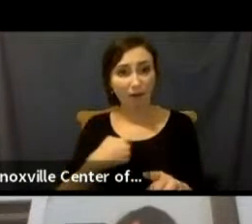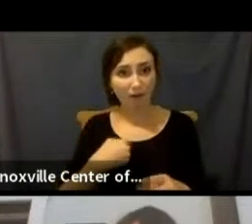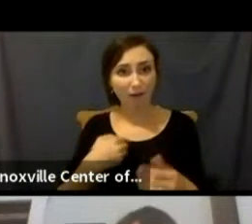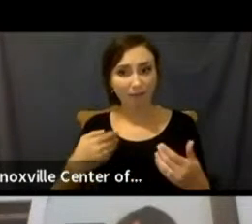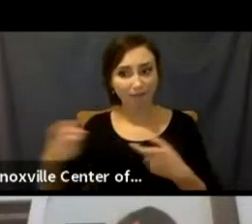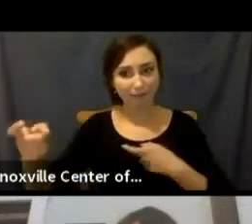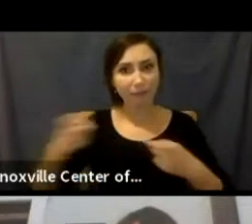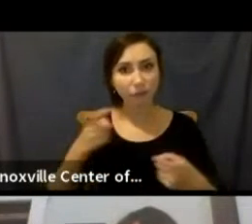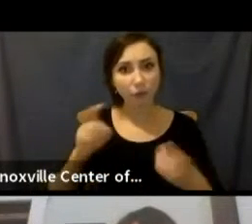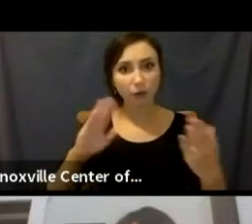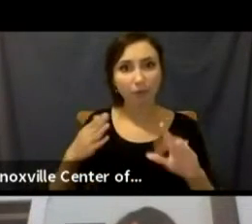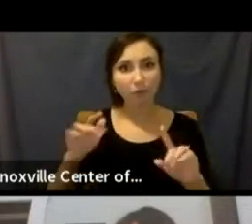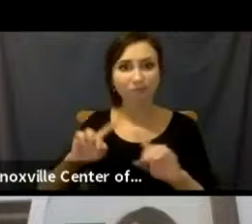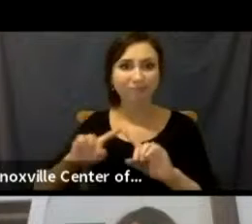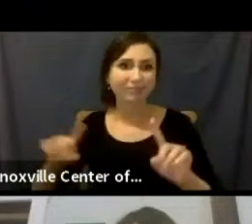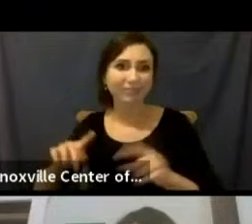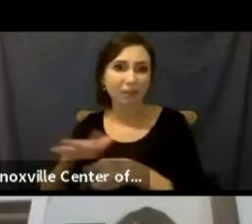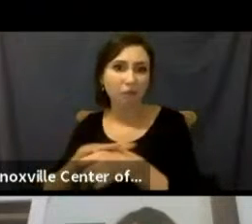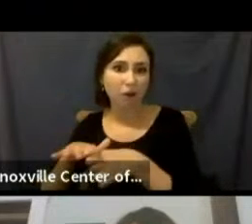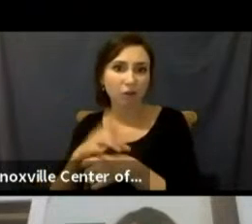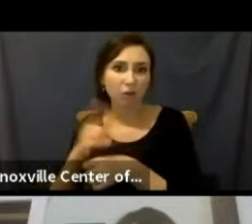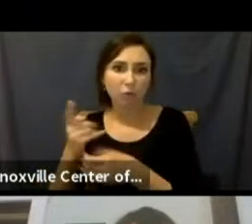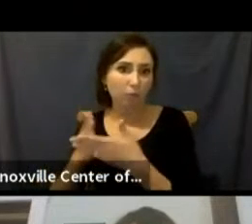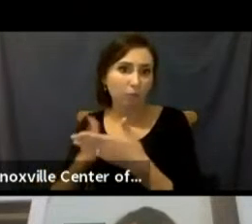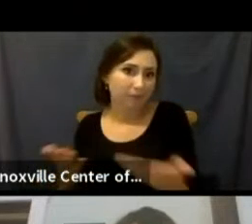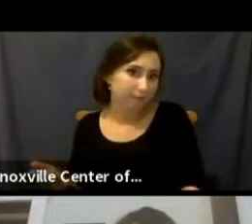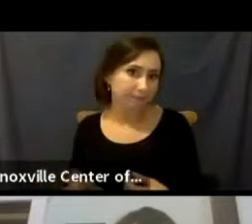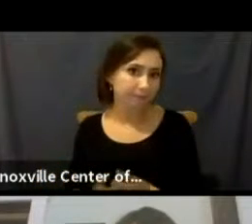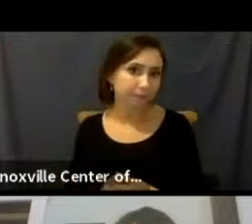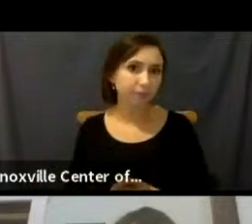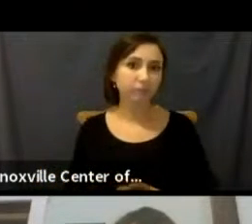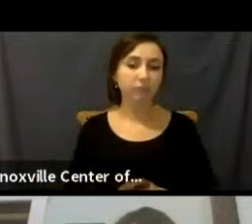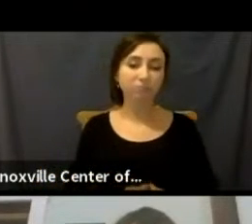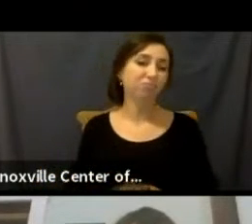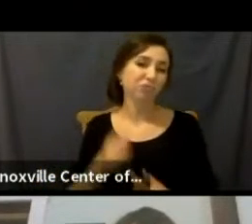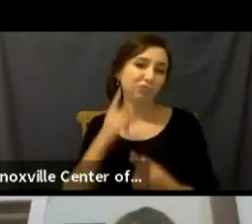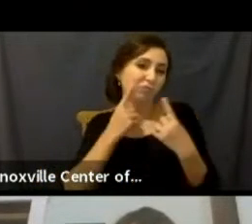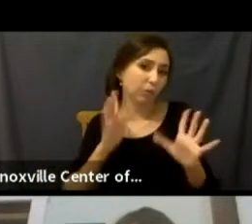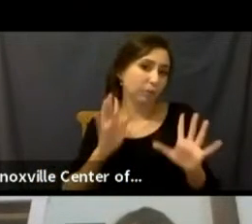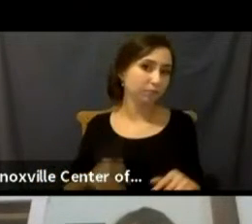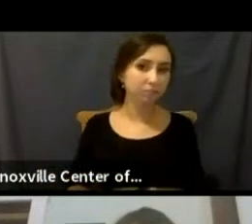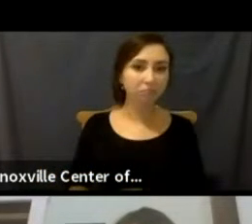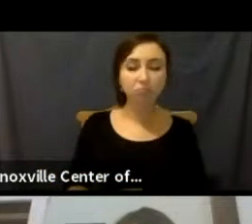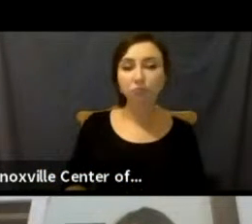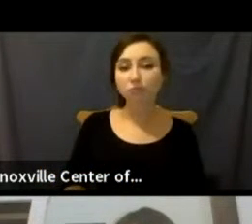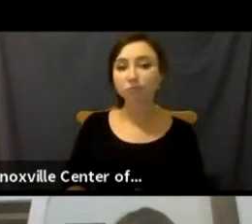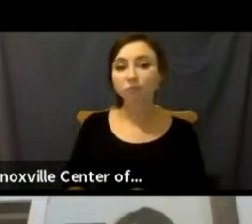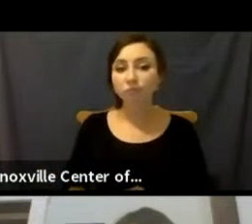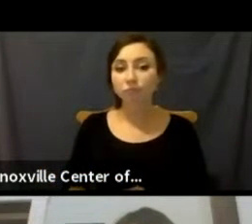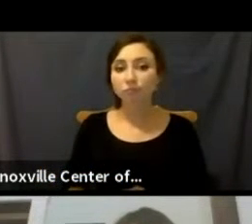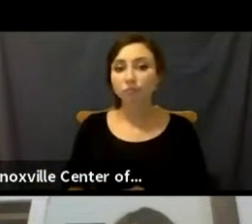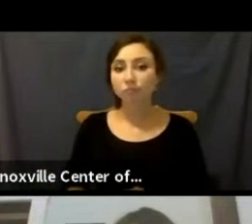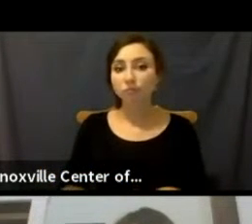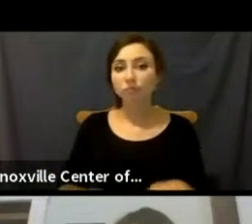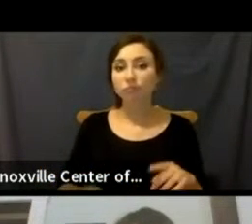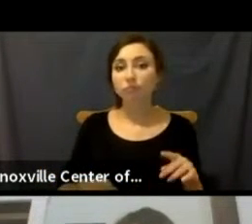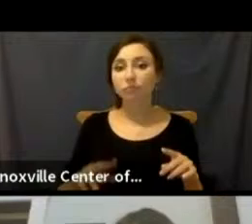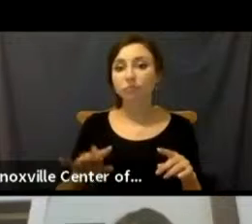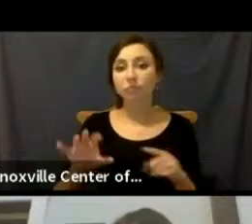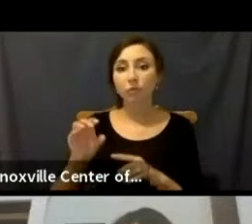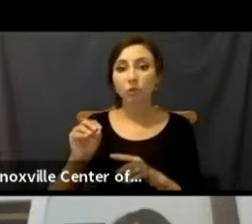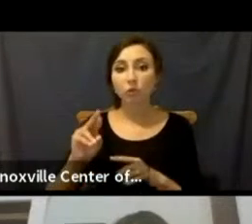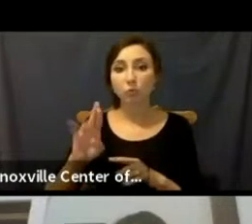than some other area or just one part of it. So just a thought. One thing I'll bring up, that in these statistics